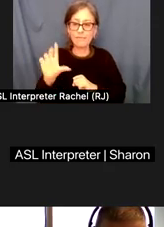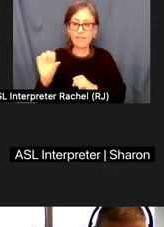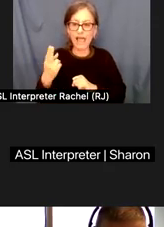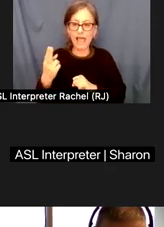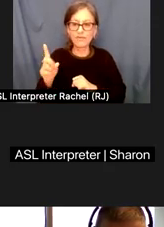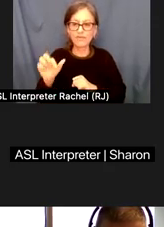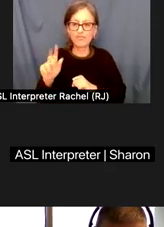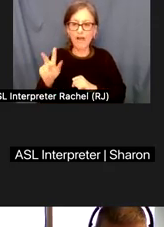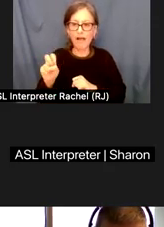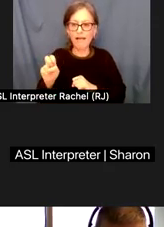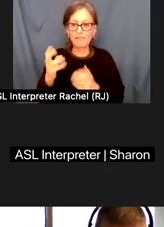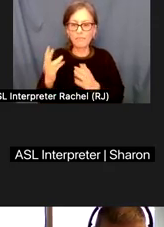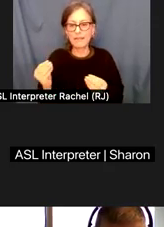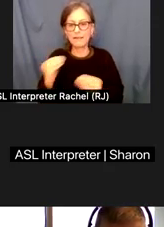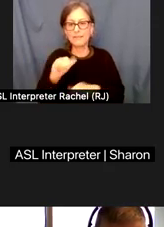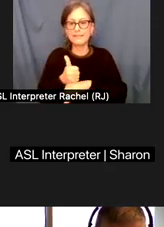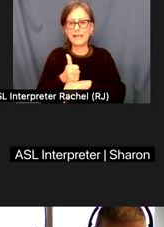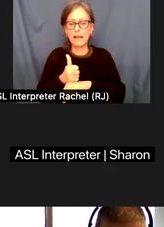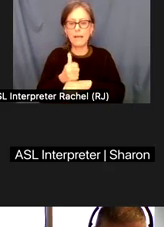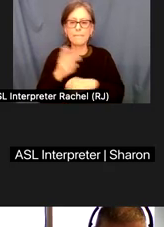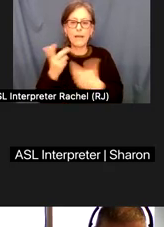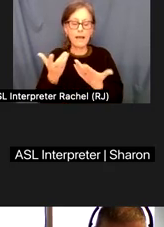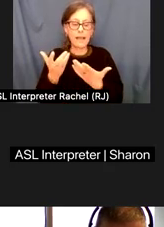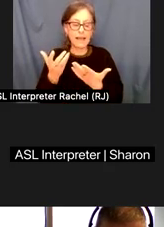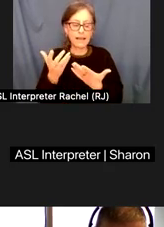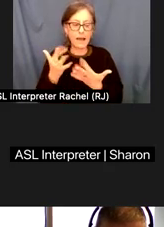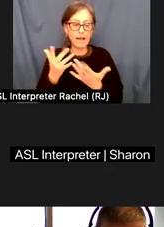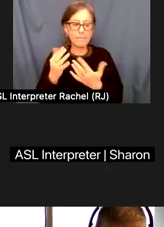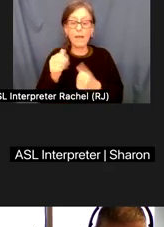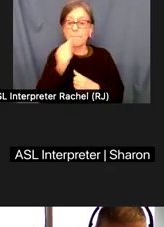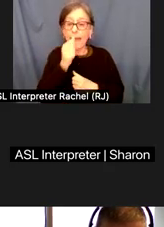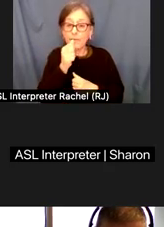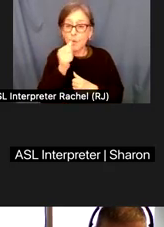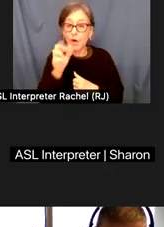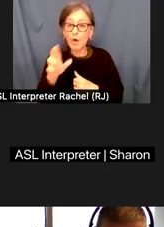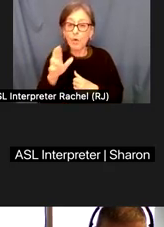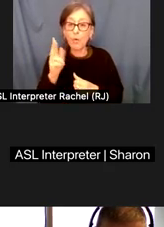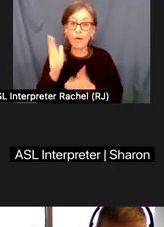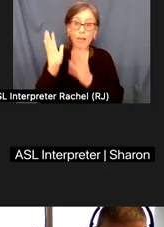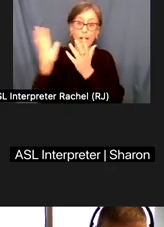have a password for, if it's in the cloud. If you have printed copies, just to make sure that you're going to maintain,